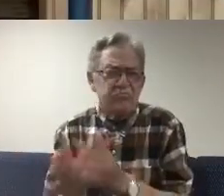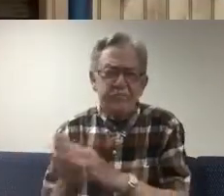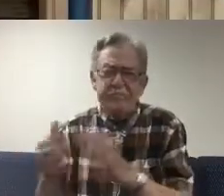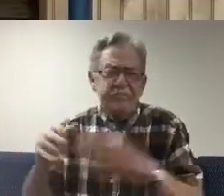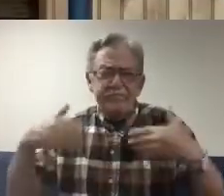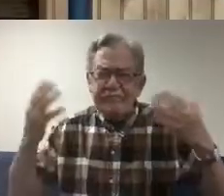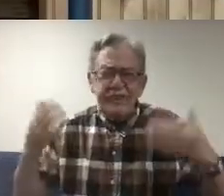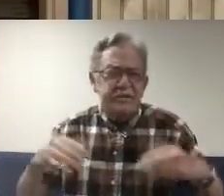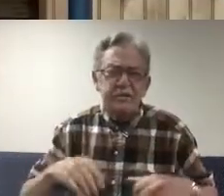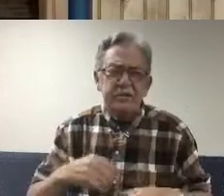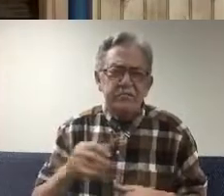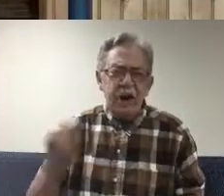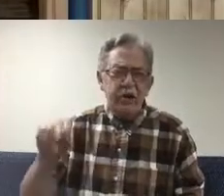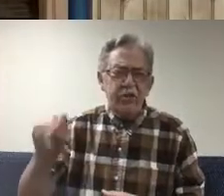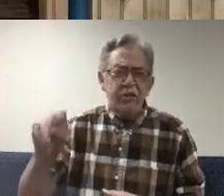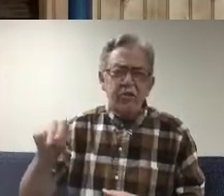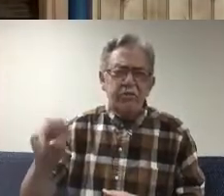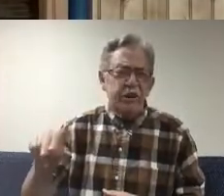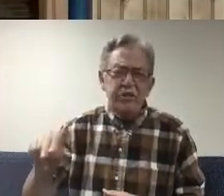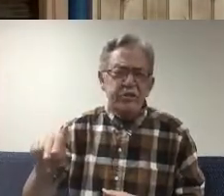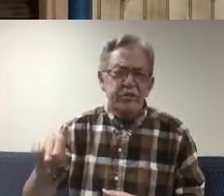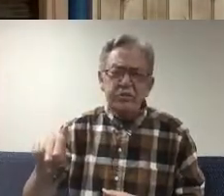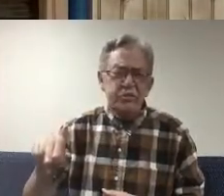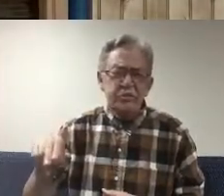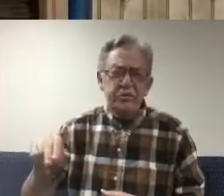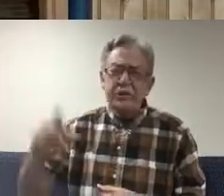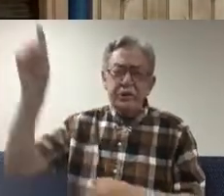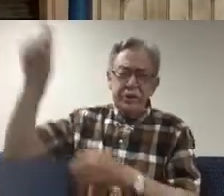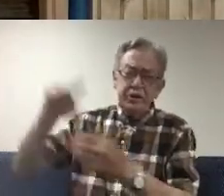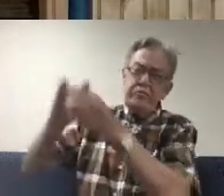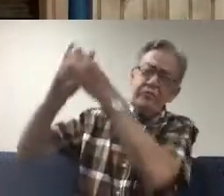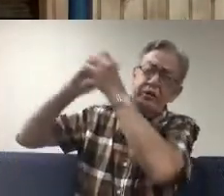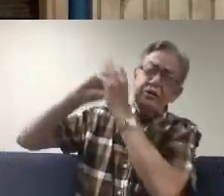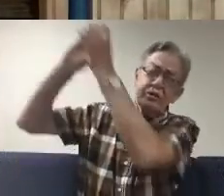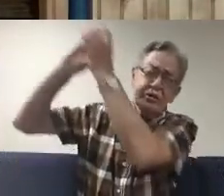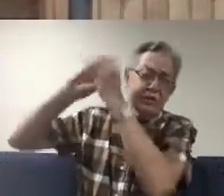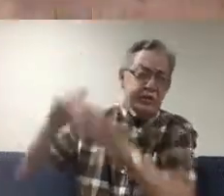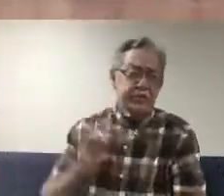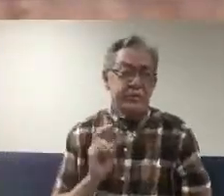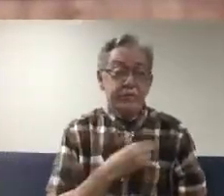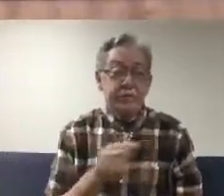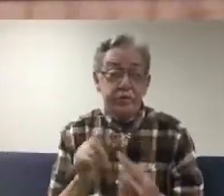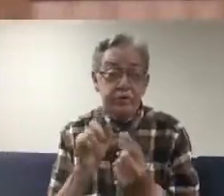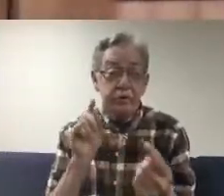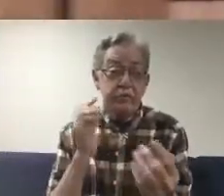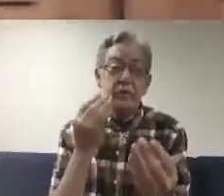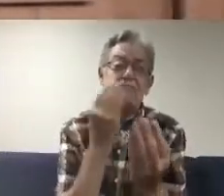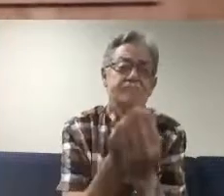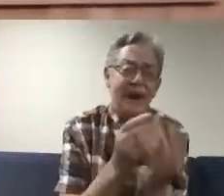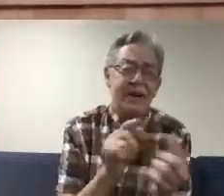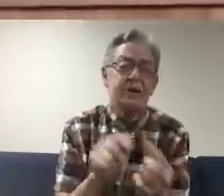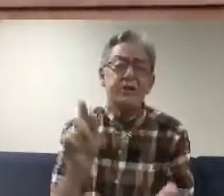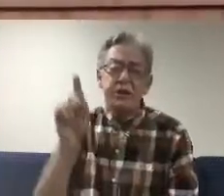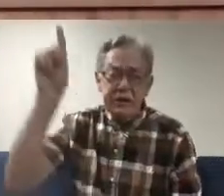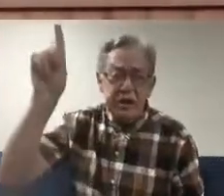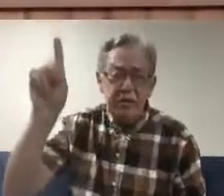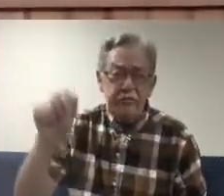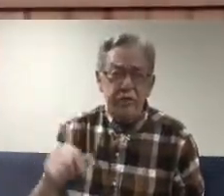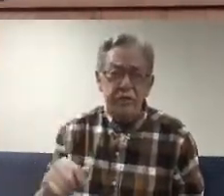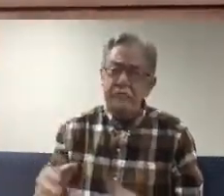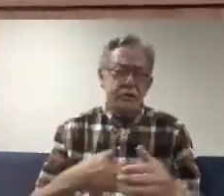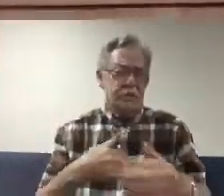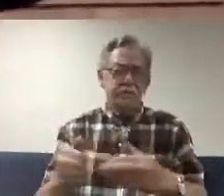begin to accept so many things that the Bible speaks so vehemently against. And we say, well,